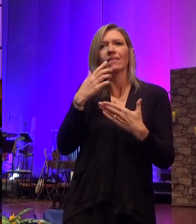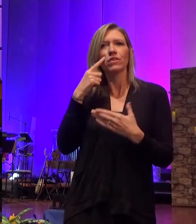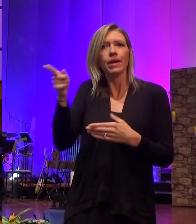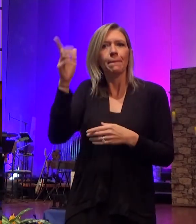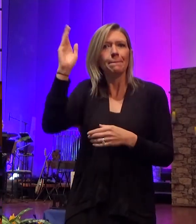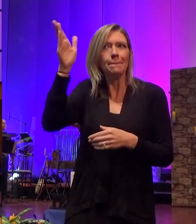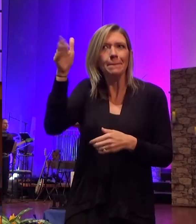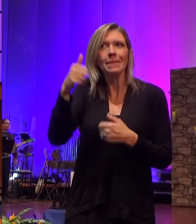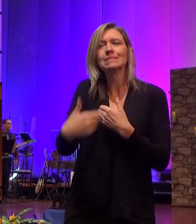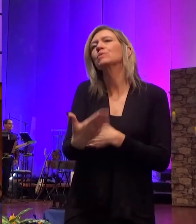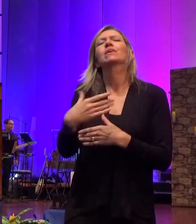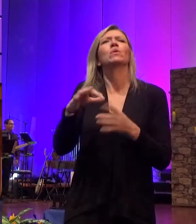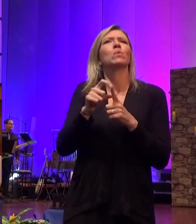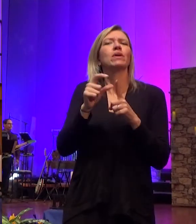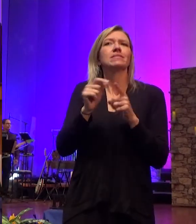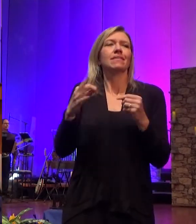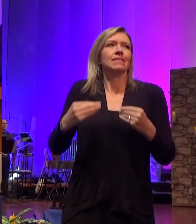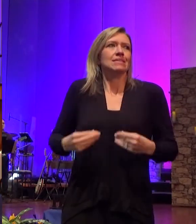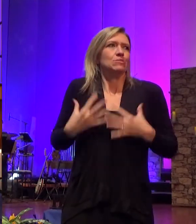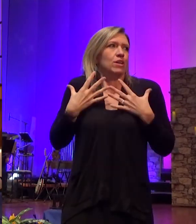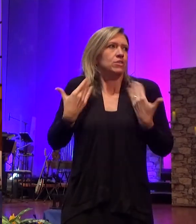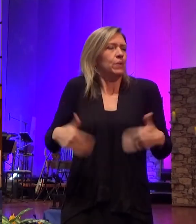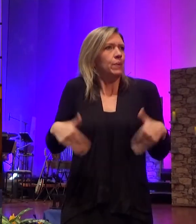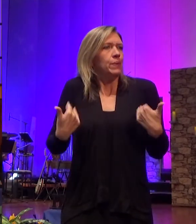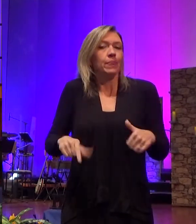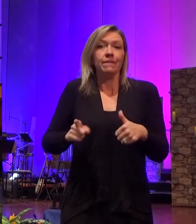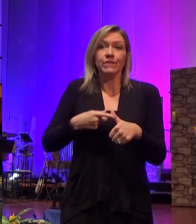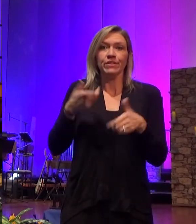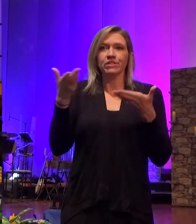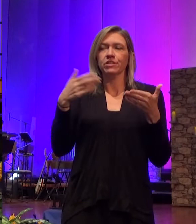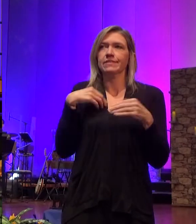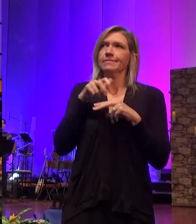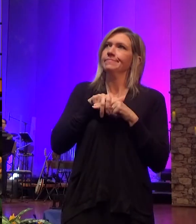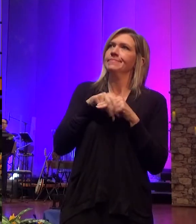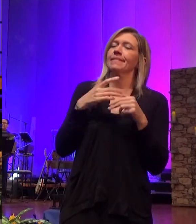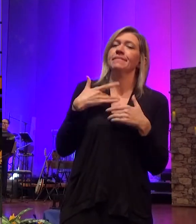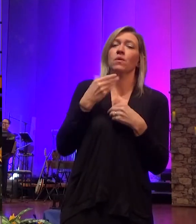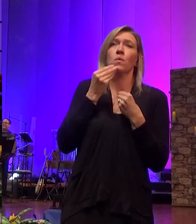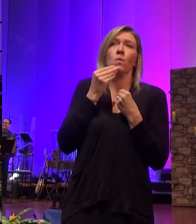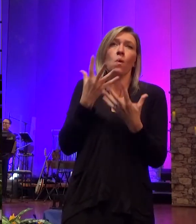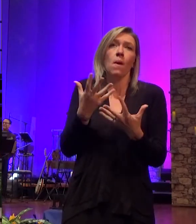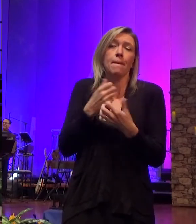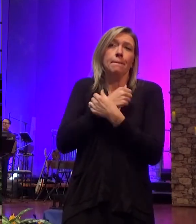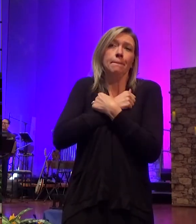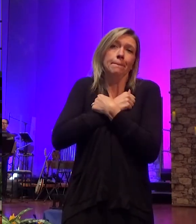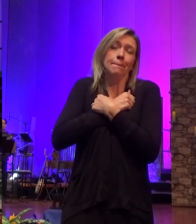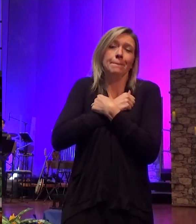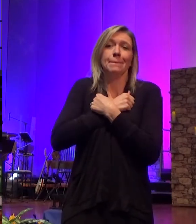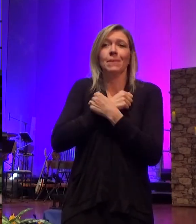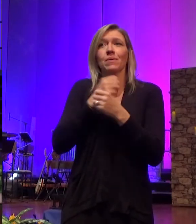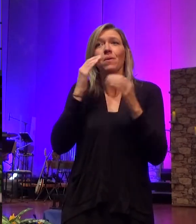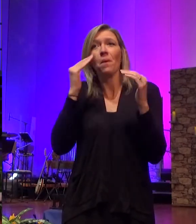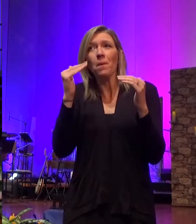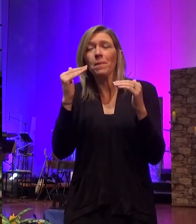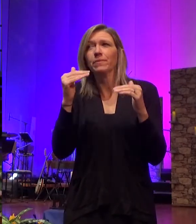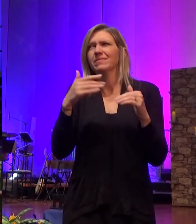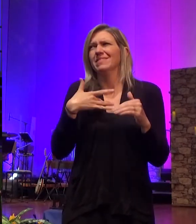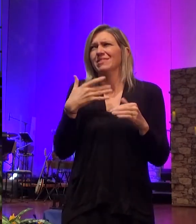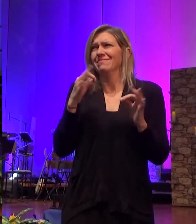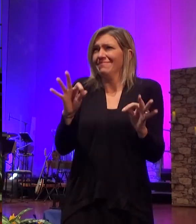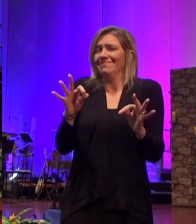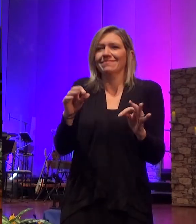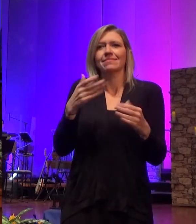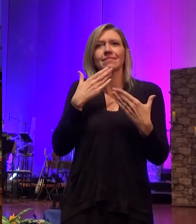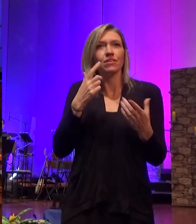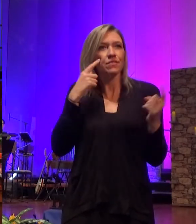only full of inspiration, but during the first service, I just felt like wrapped in a warm blanket of hope and love. So thank you so much for being here and sharing